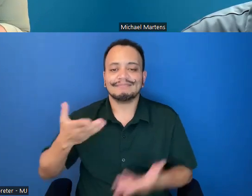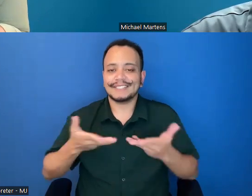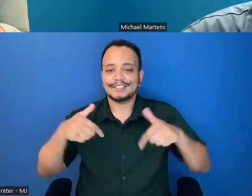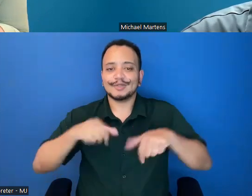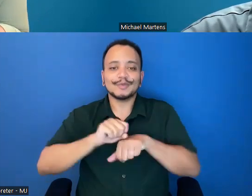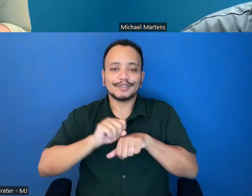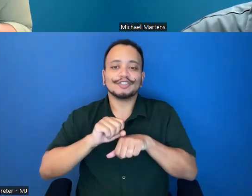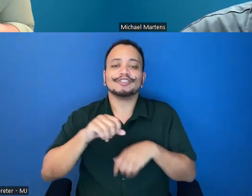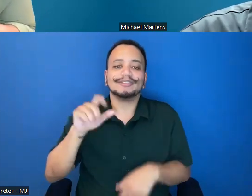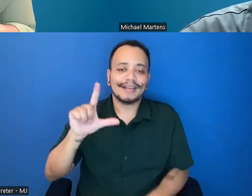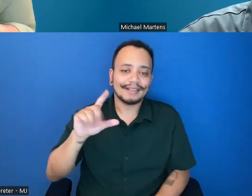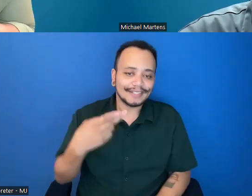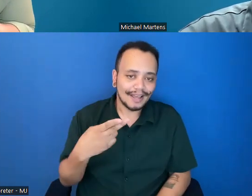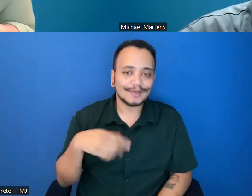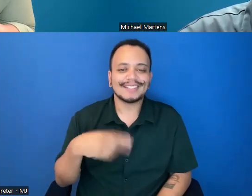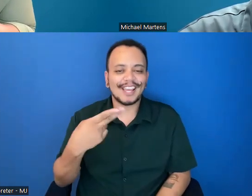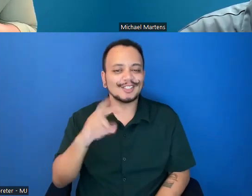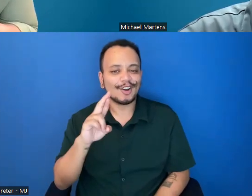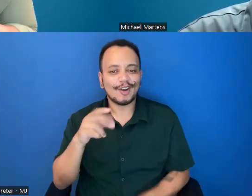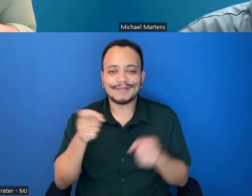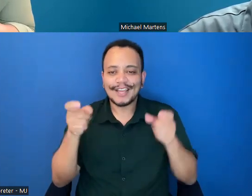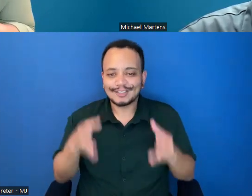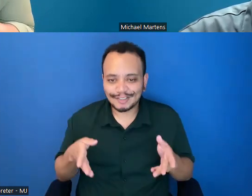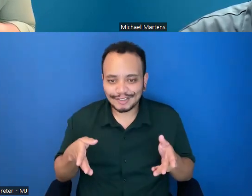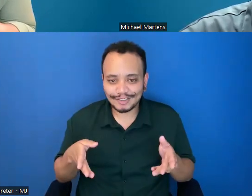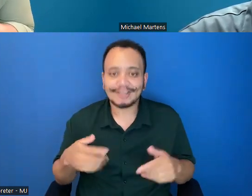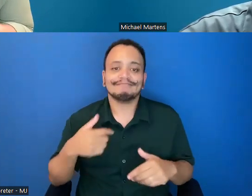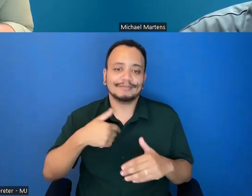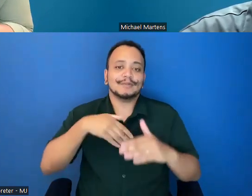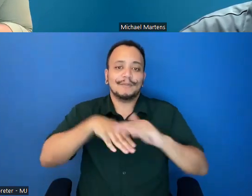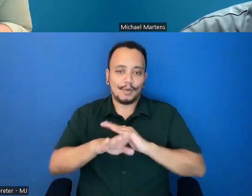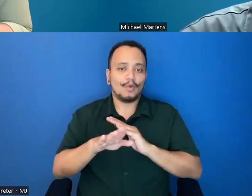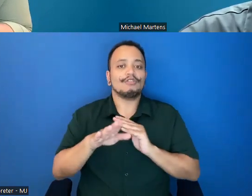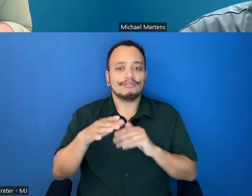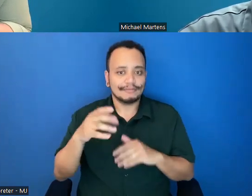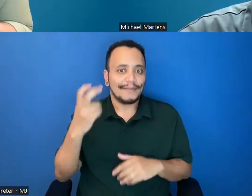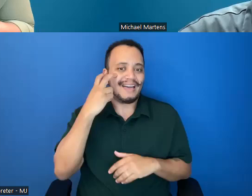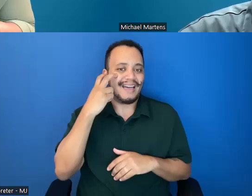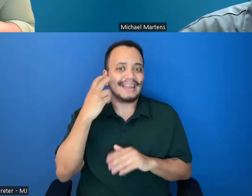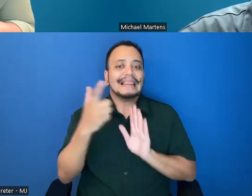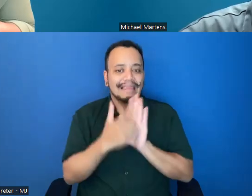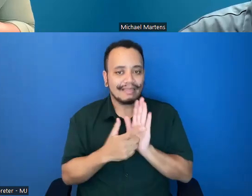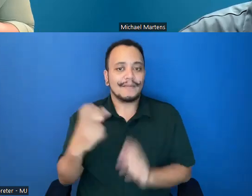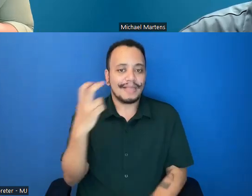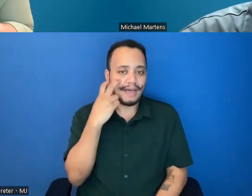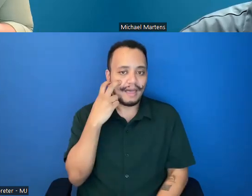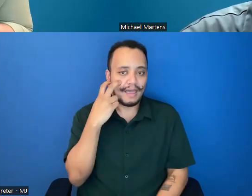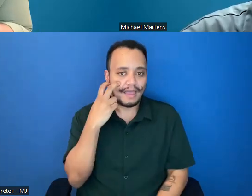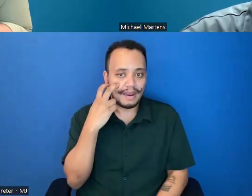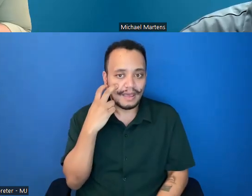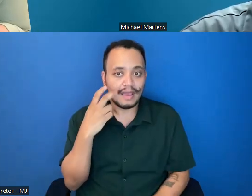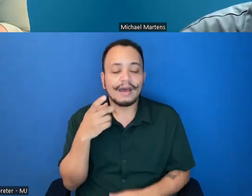Lighthouse for the Blind. I was born legally blind myself. I am no longer. I've